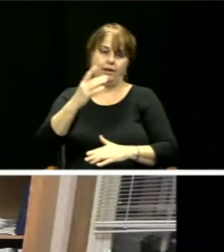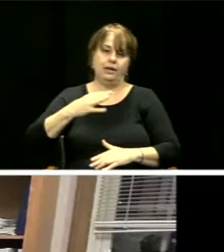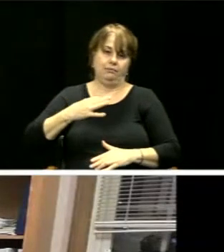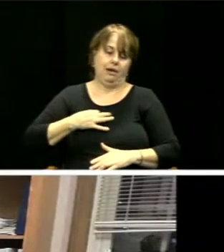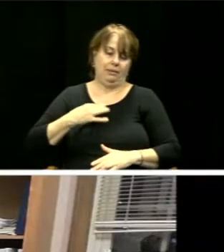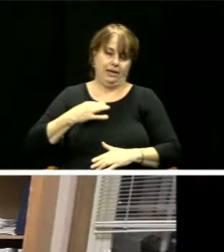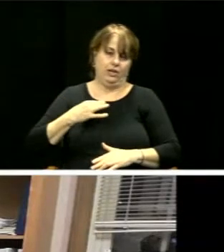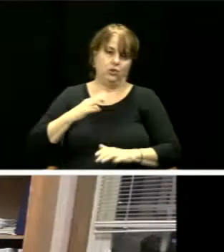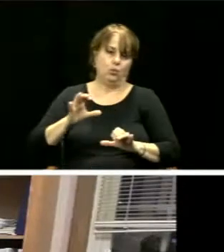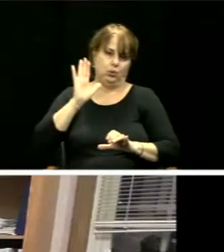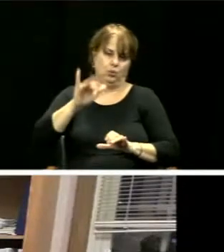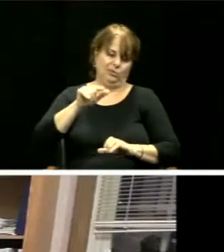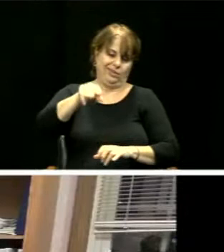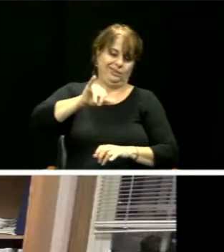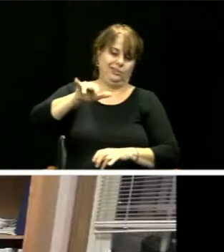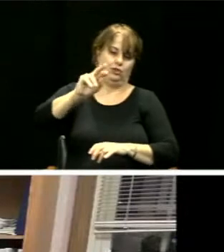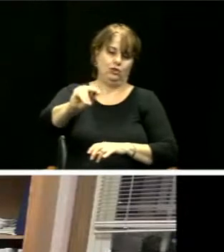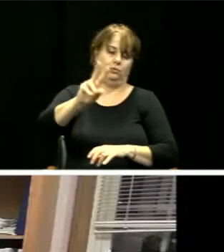going to do.